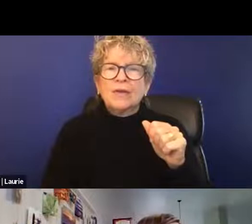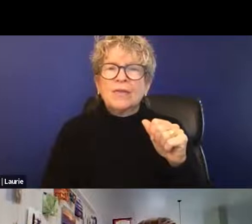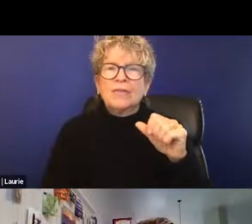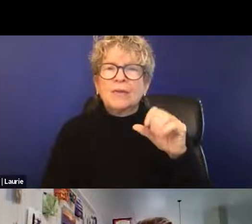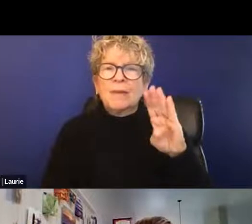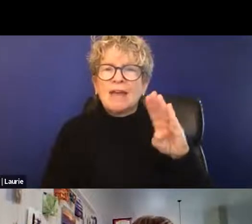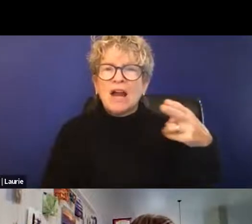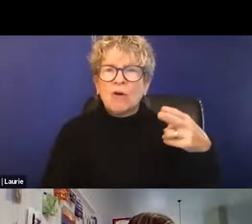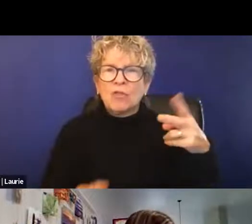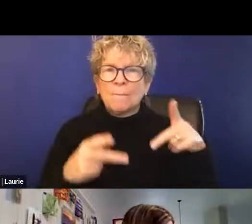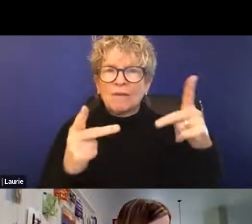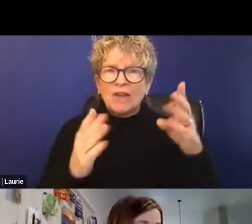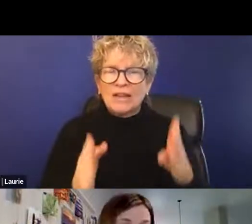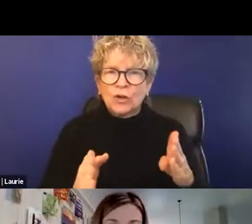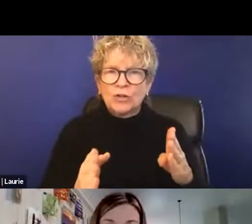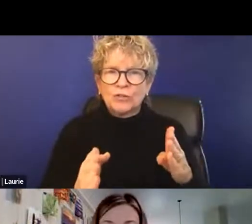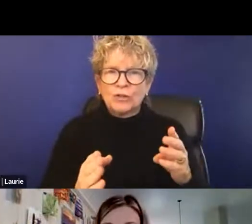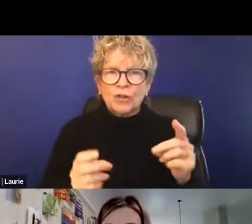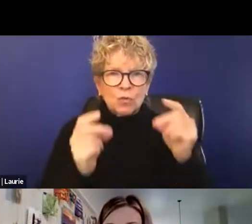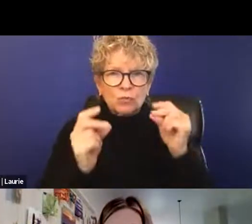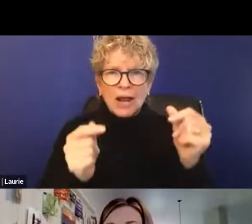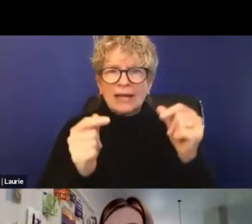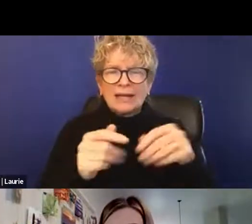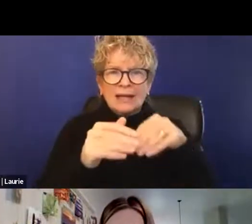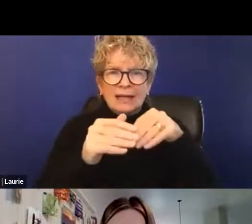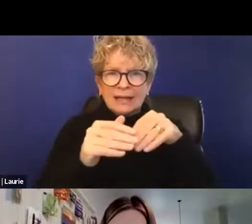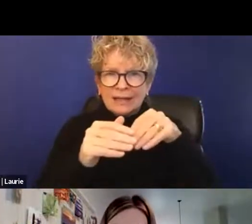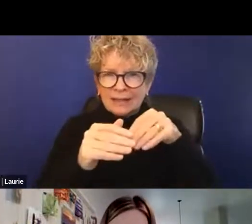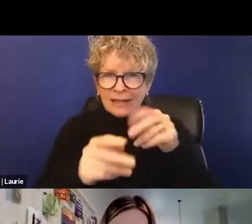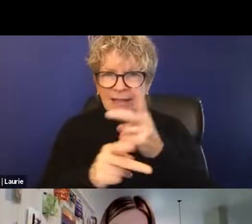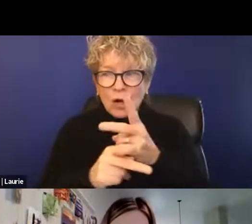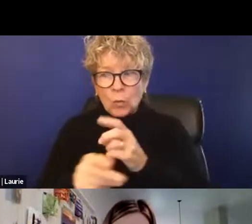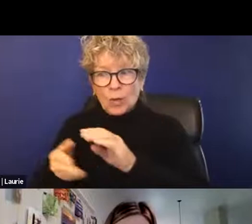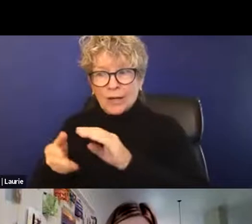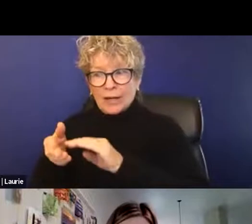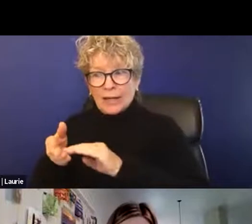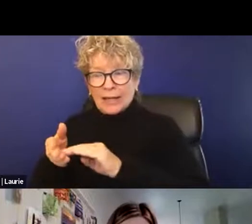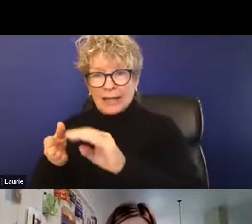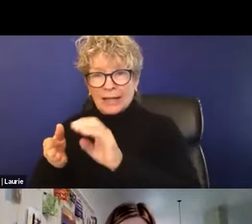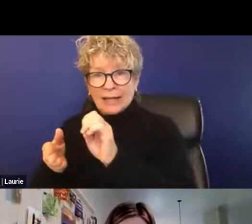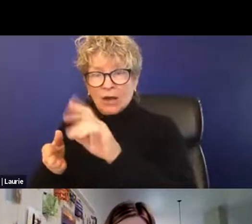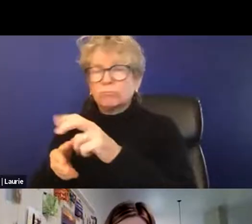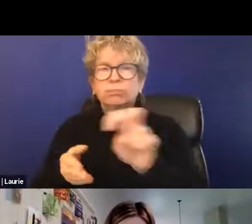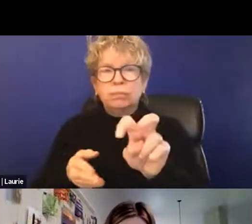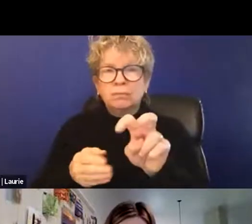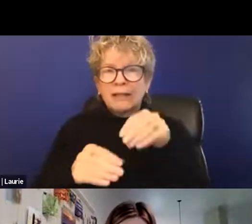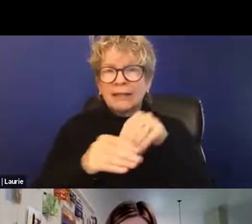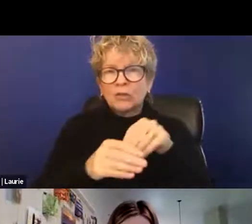to get somebody right into care as soon as they were ready to be discharged. Some of that, I think, has